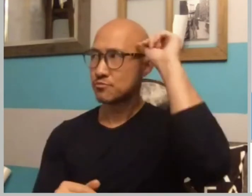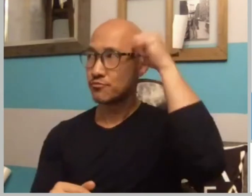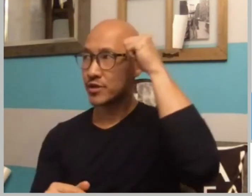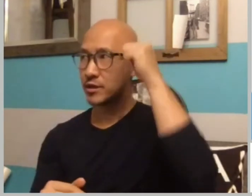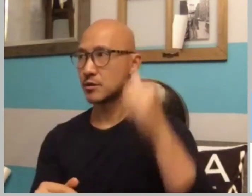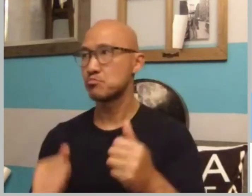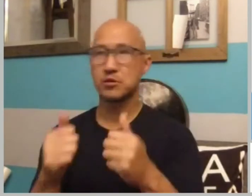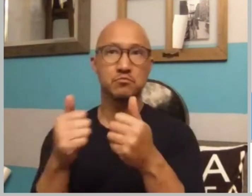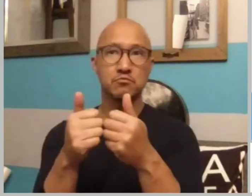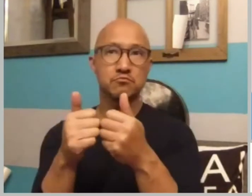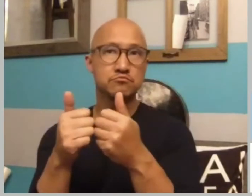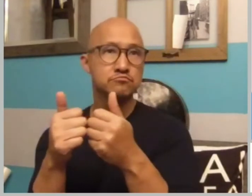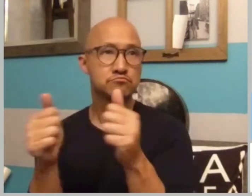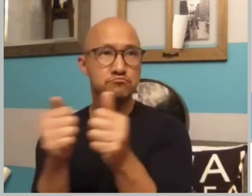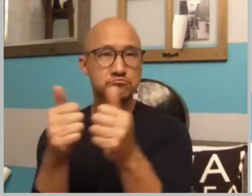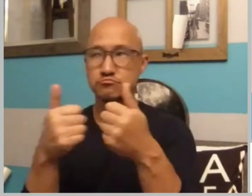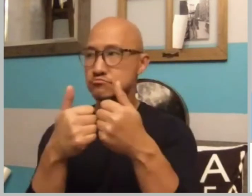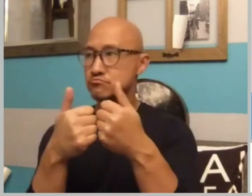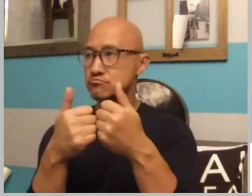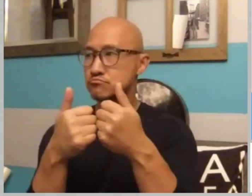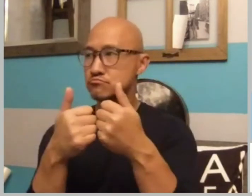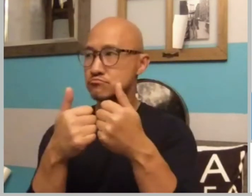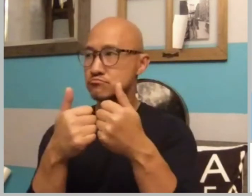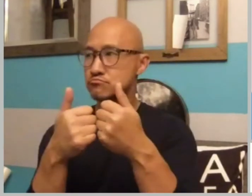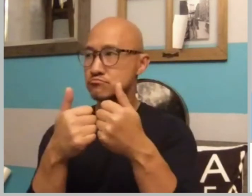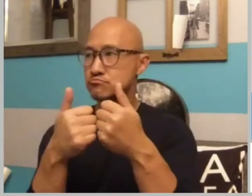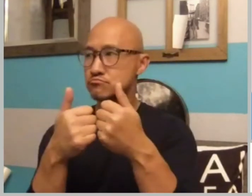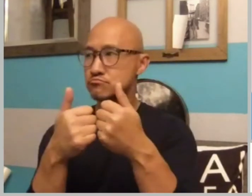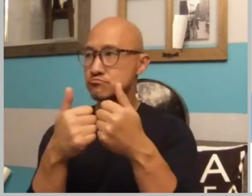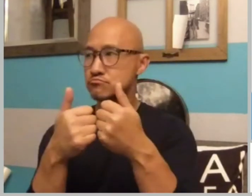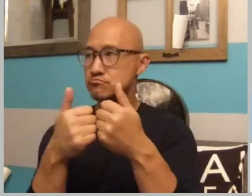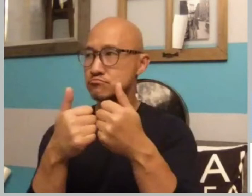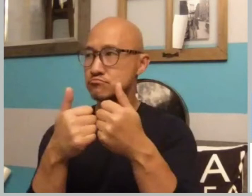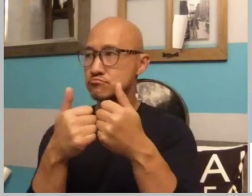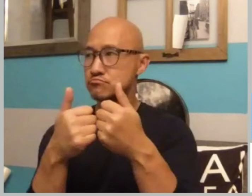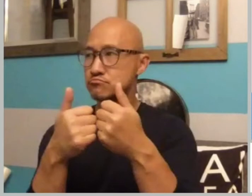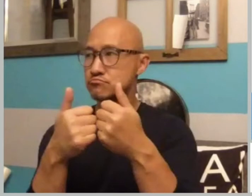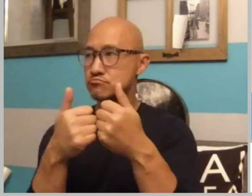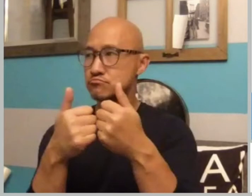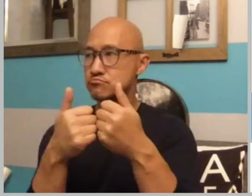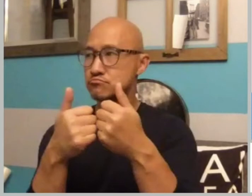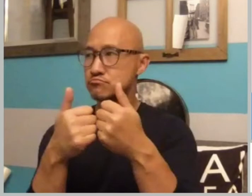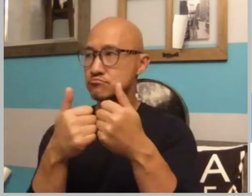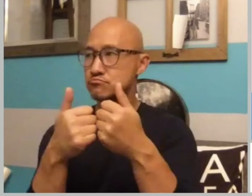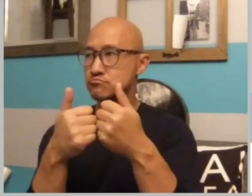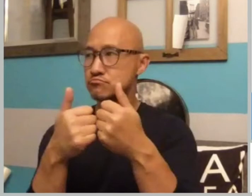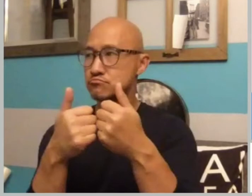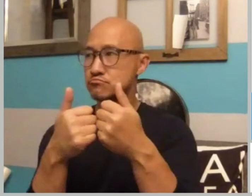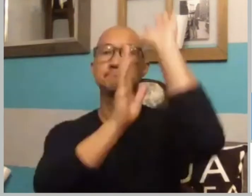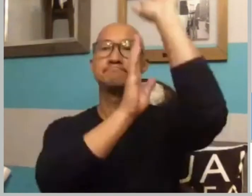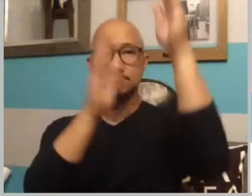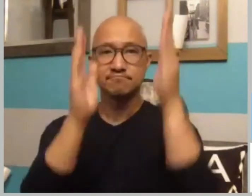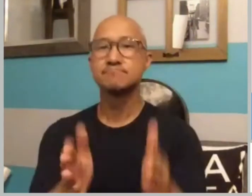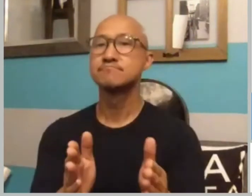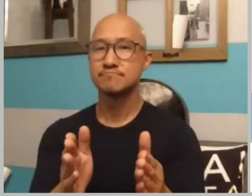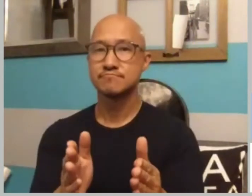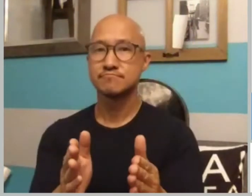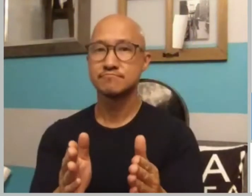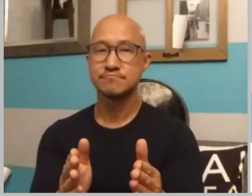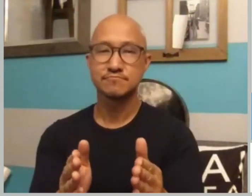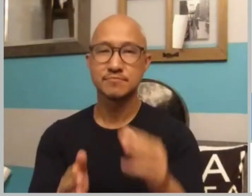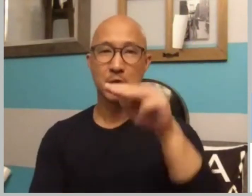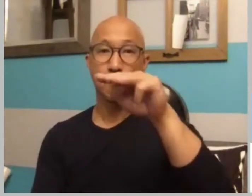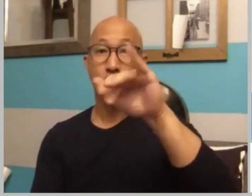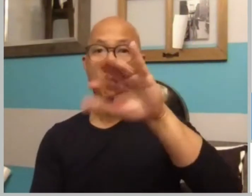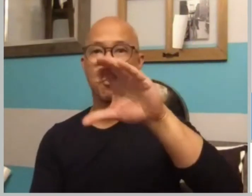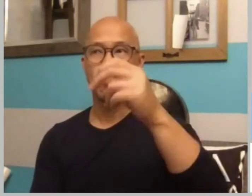verse 13 speaks about prepare your minds for action, be sober-minded, right? Set your hope fully on